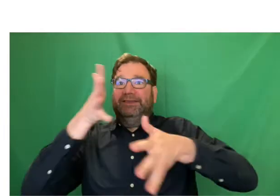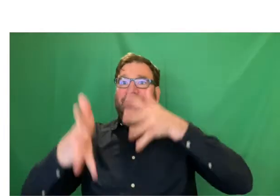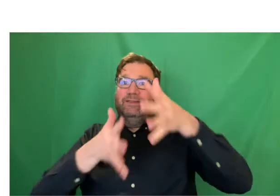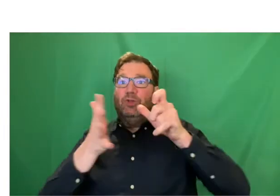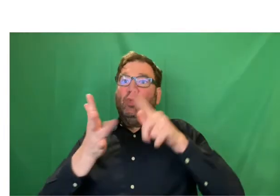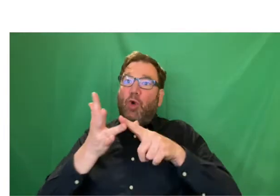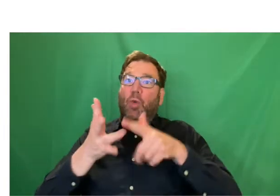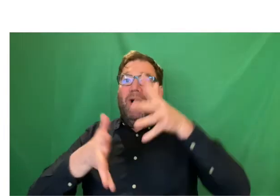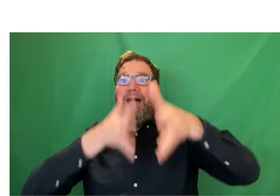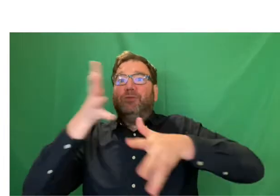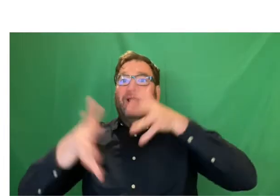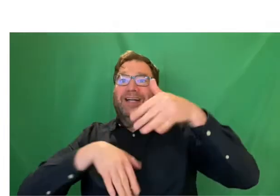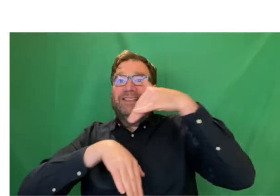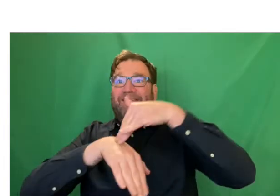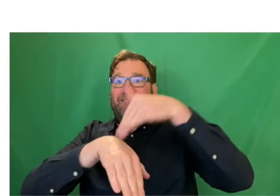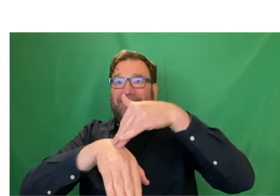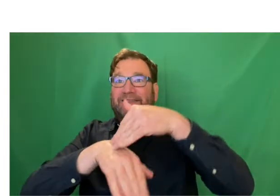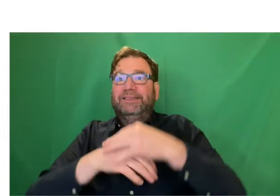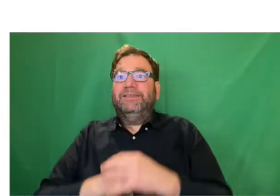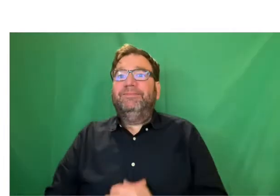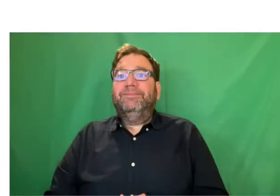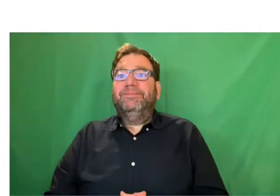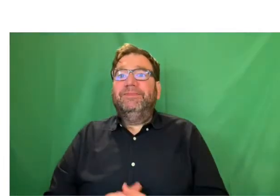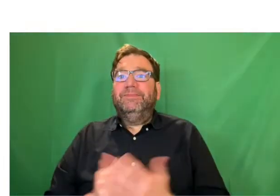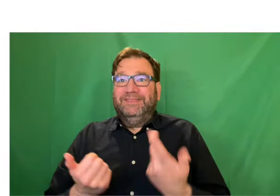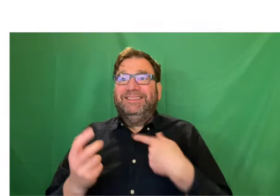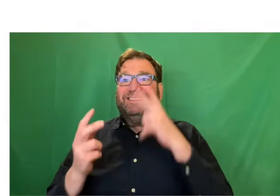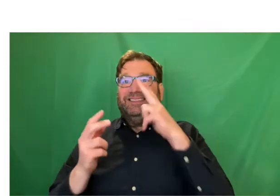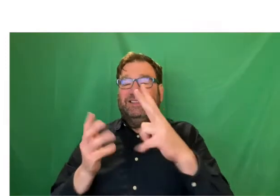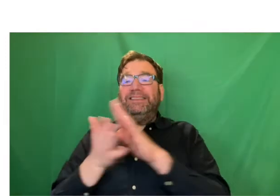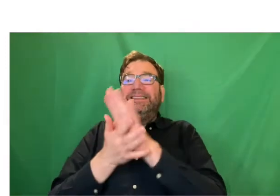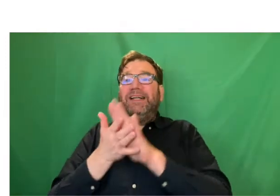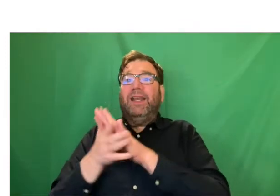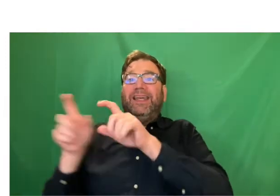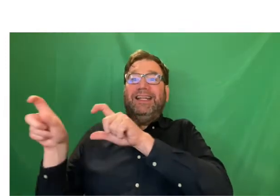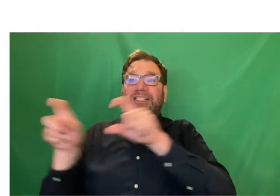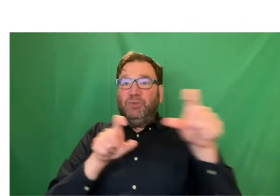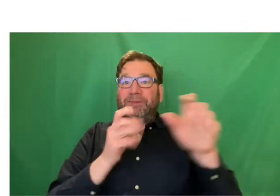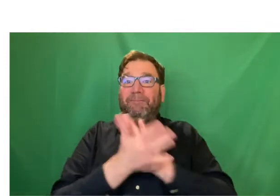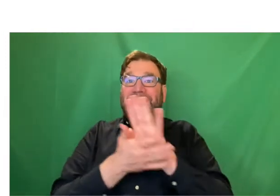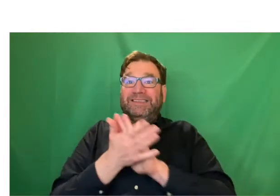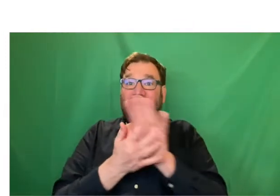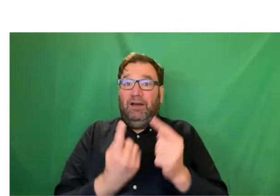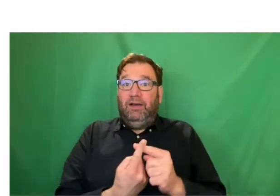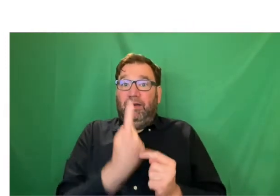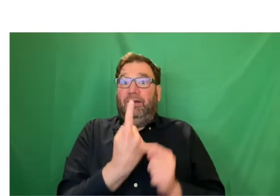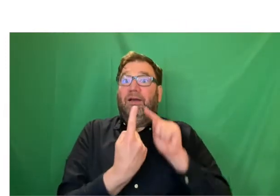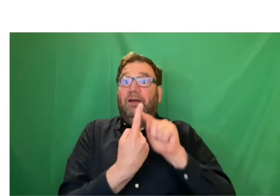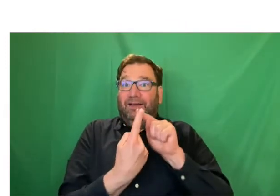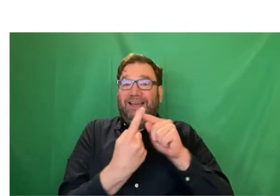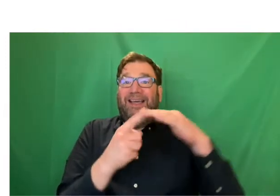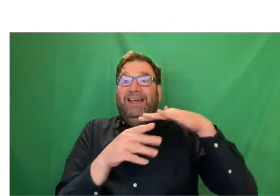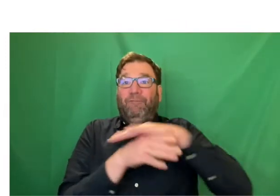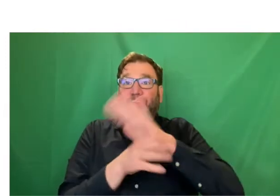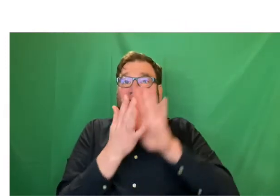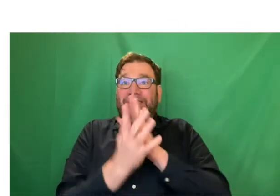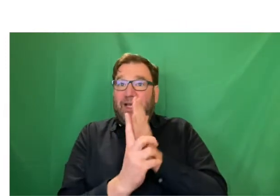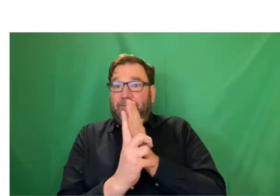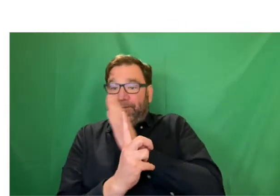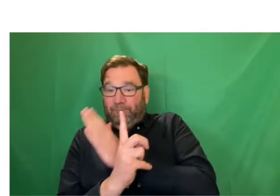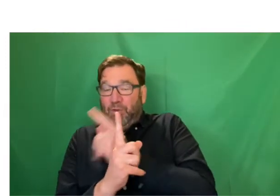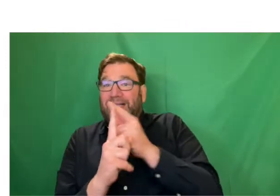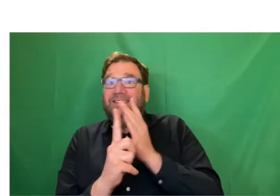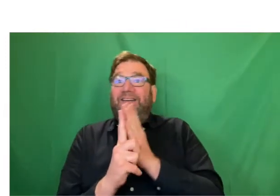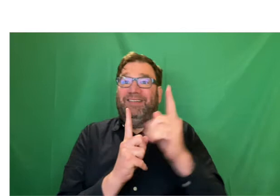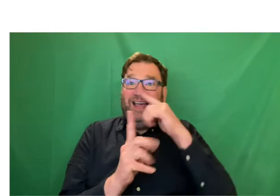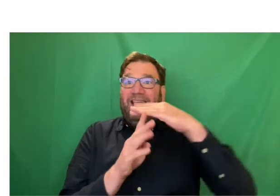The second challenge are co-articulation effects. Since we work with continuous signing, the appearance of a sign is influenced by the